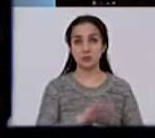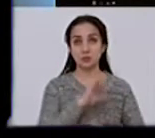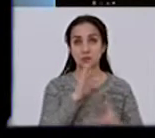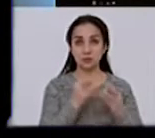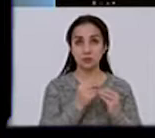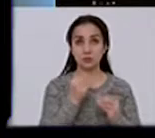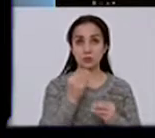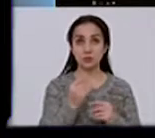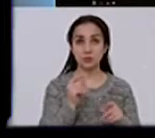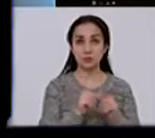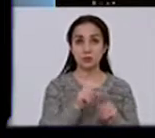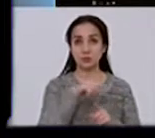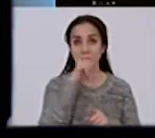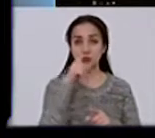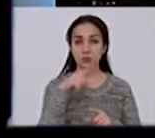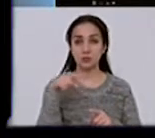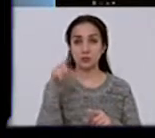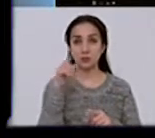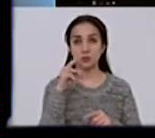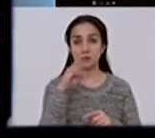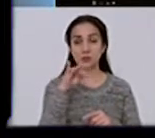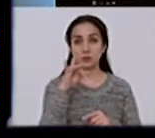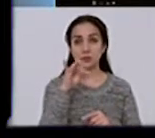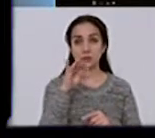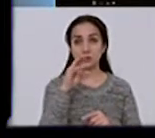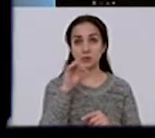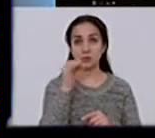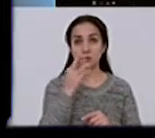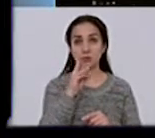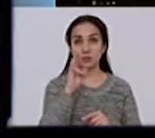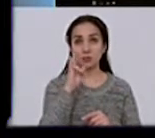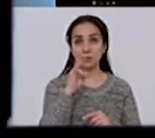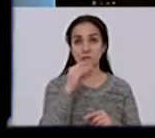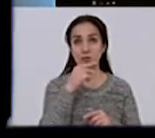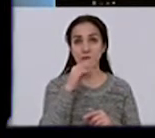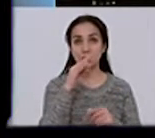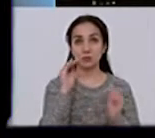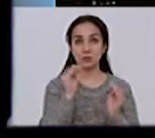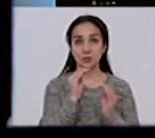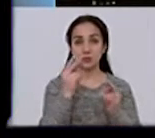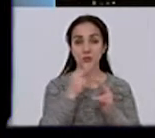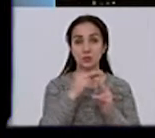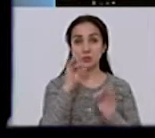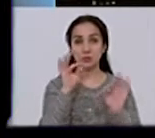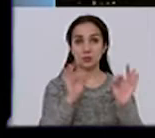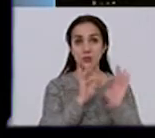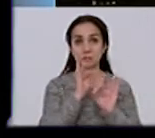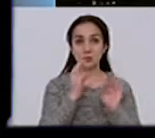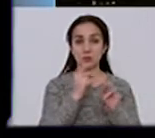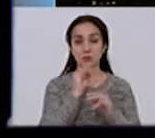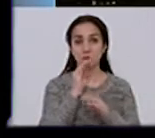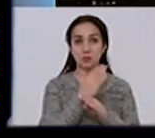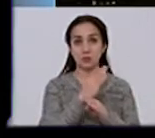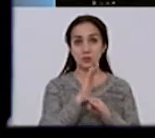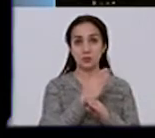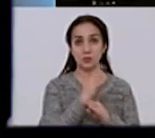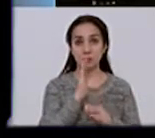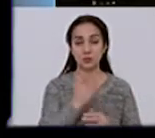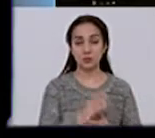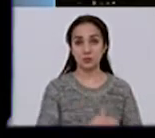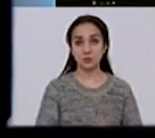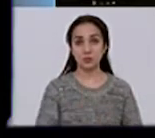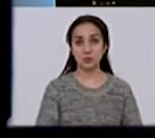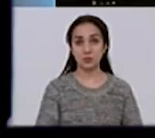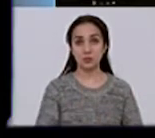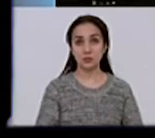Natijada egri chiziqli trapetsiya n ta kichik egri chiziqli trapetsiyalarga bo'linadi.